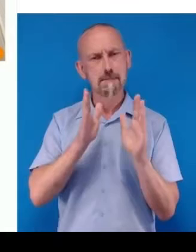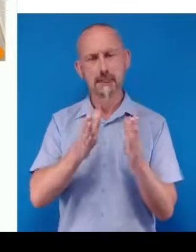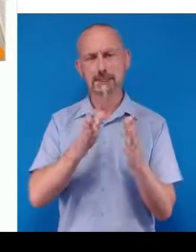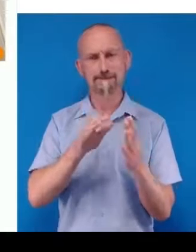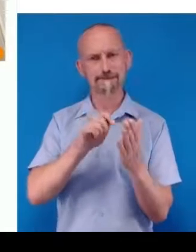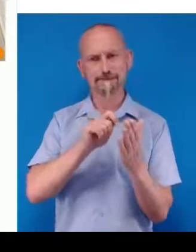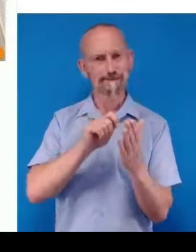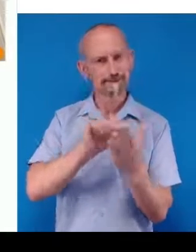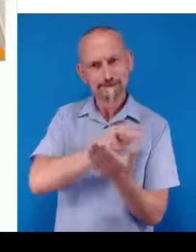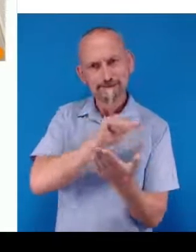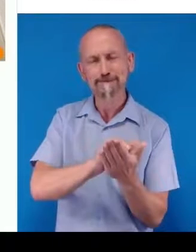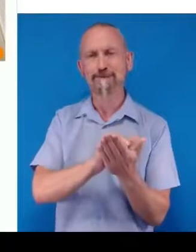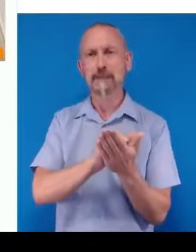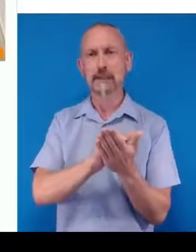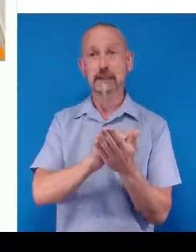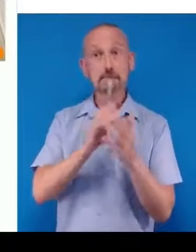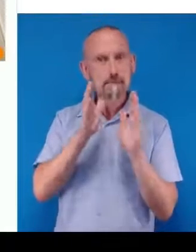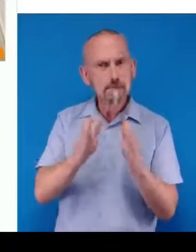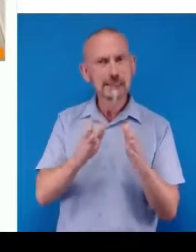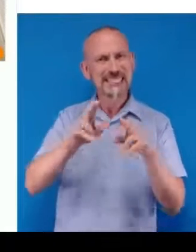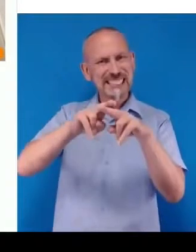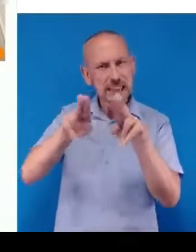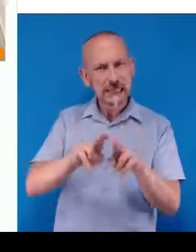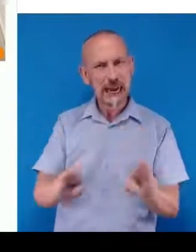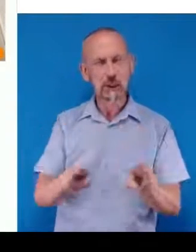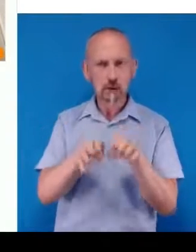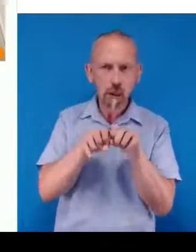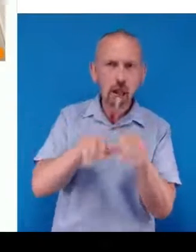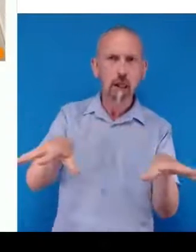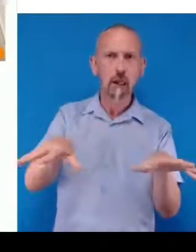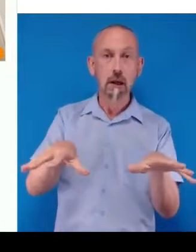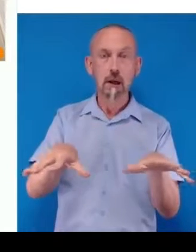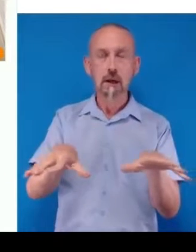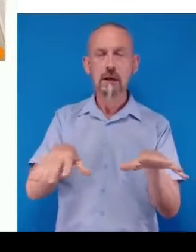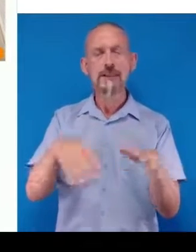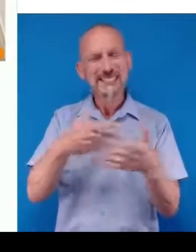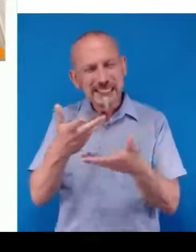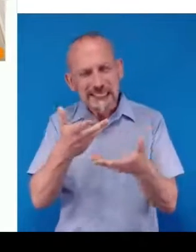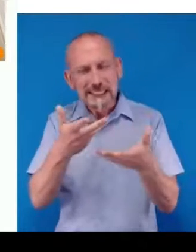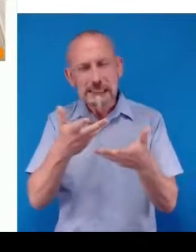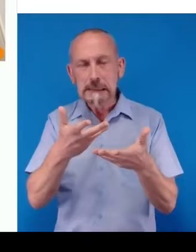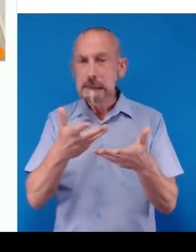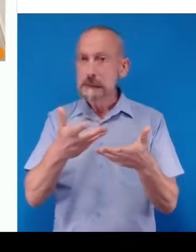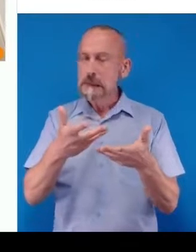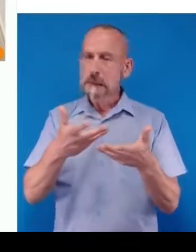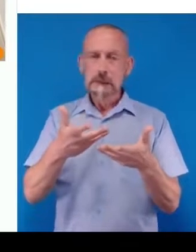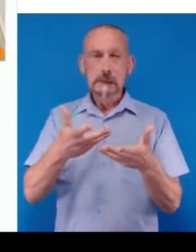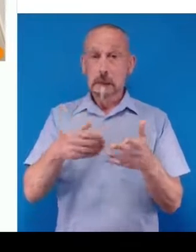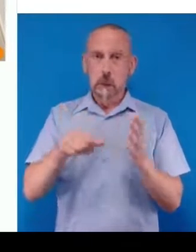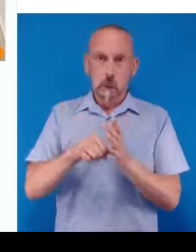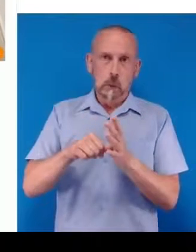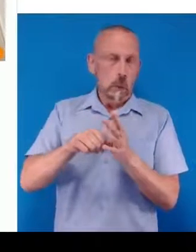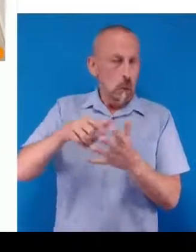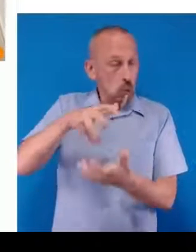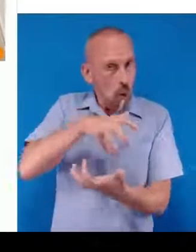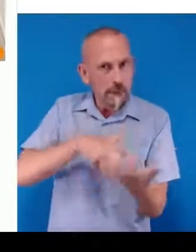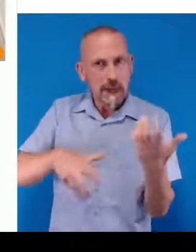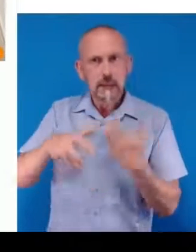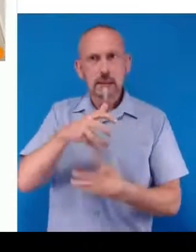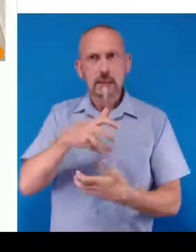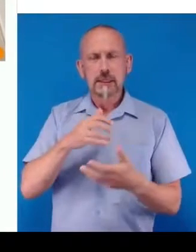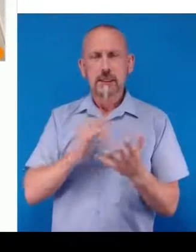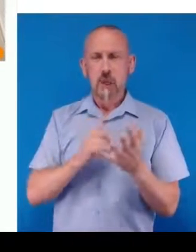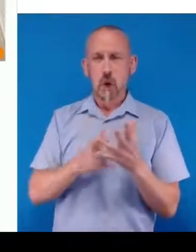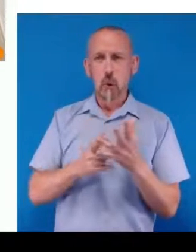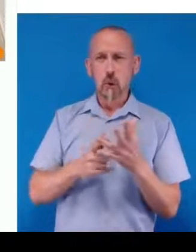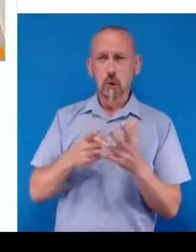so complicated. And what we found was there weren't enough providers, there weren't enough international captioners